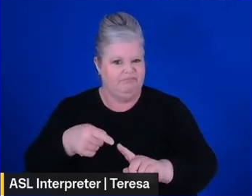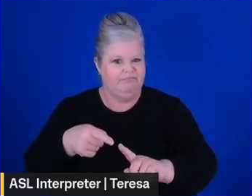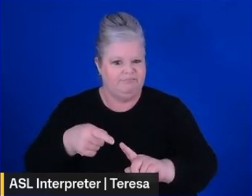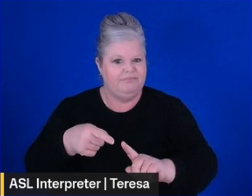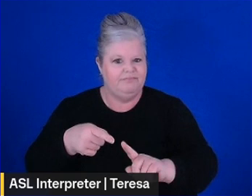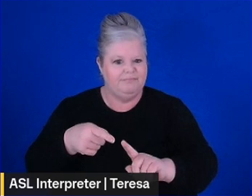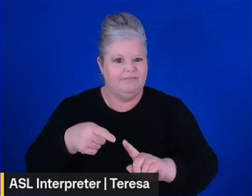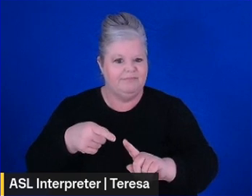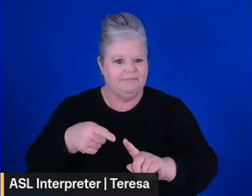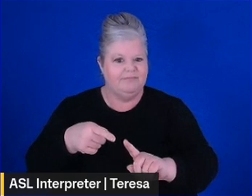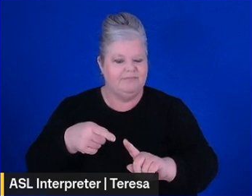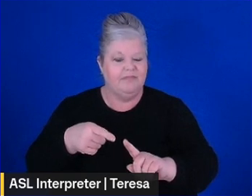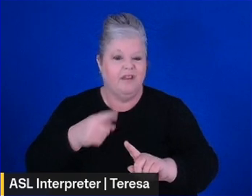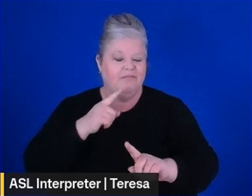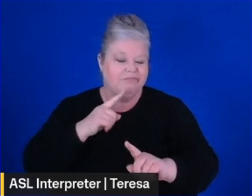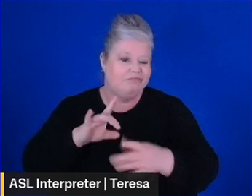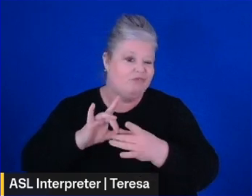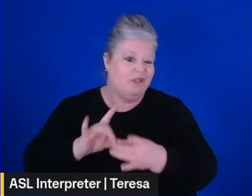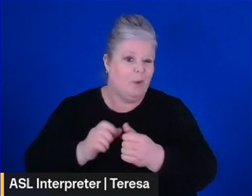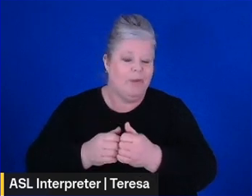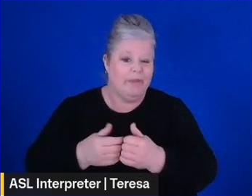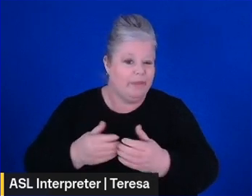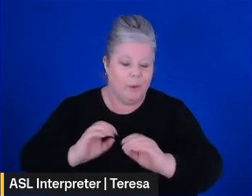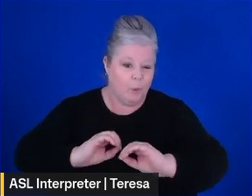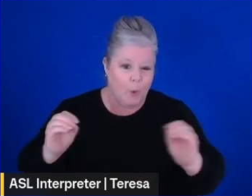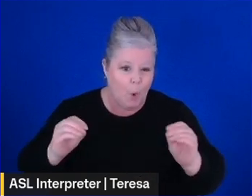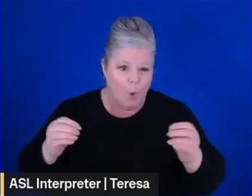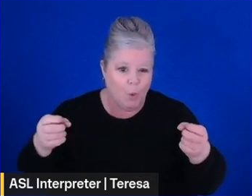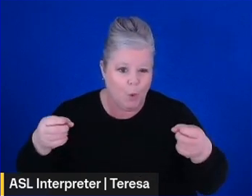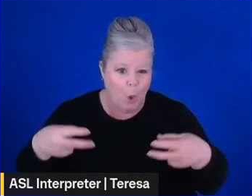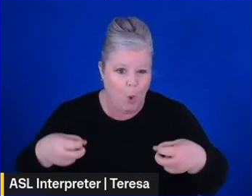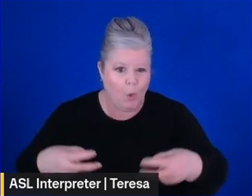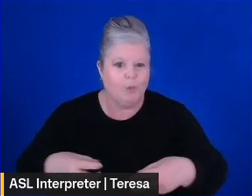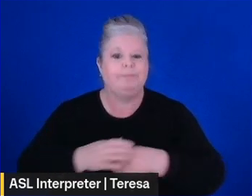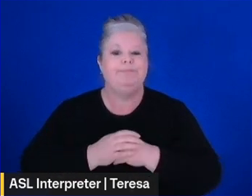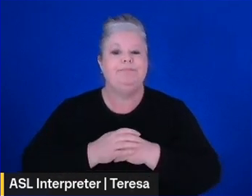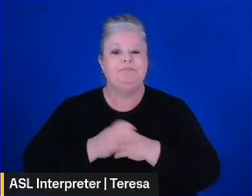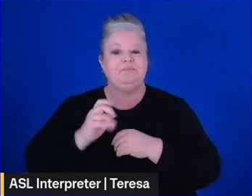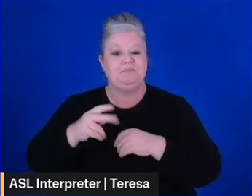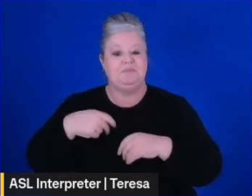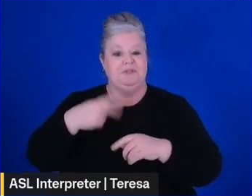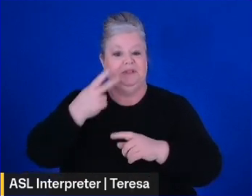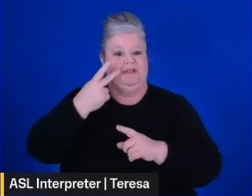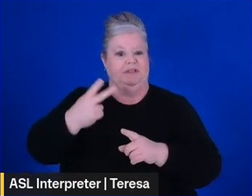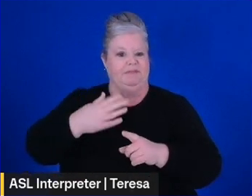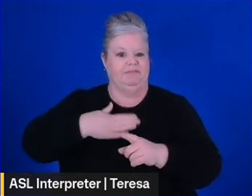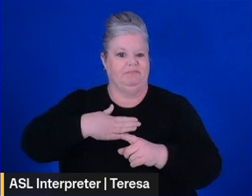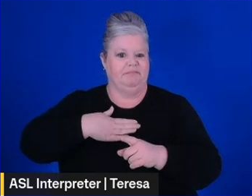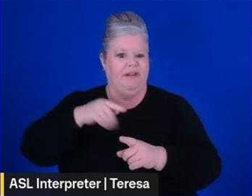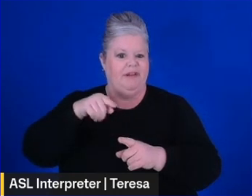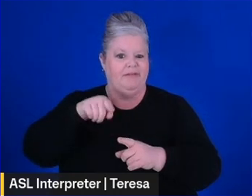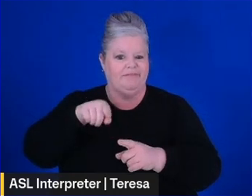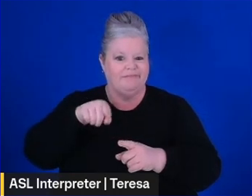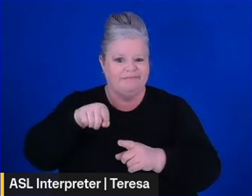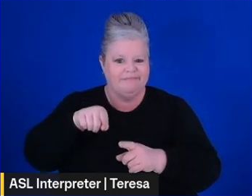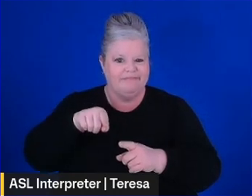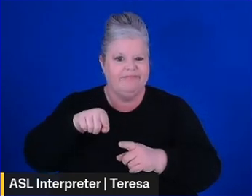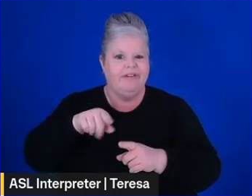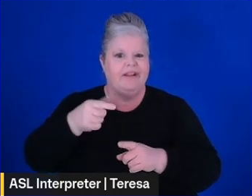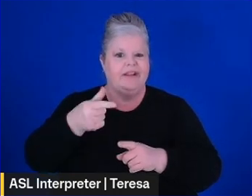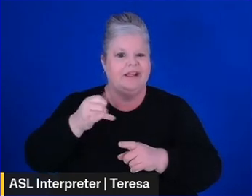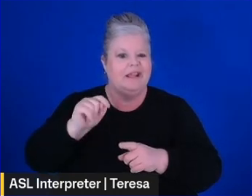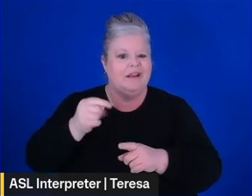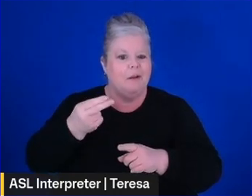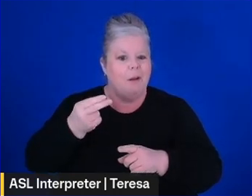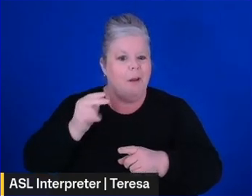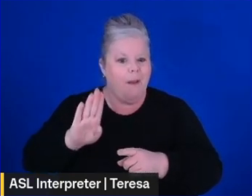no-code infrastructure module. So you can see my GitHub account with a repository that